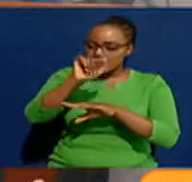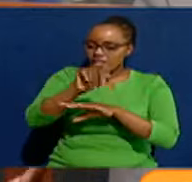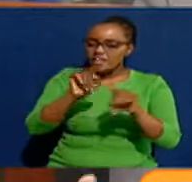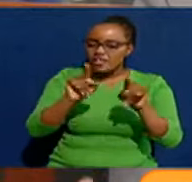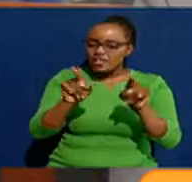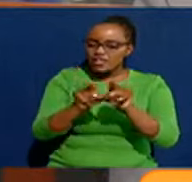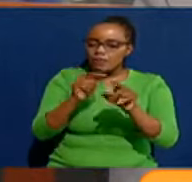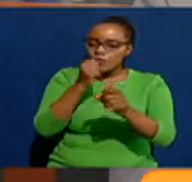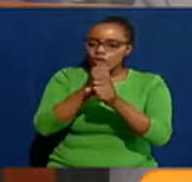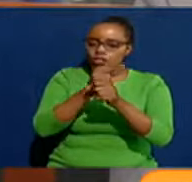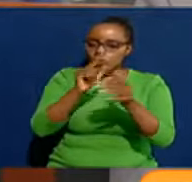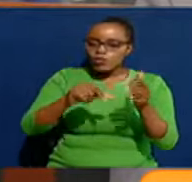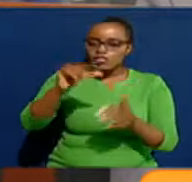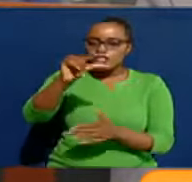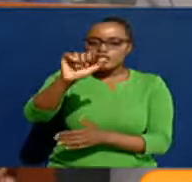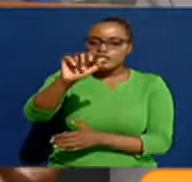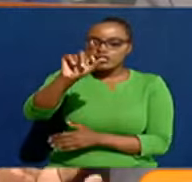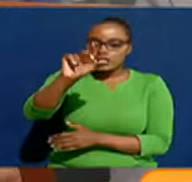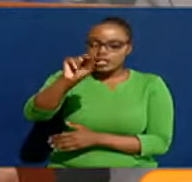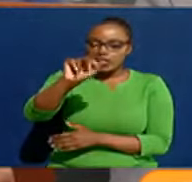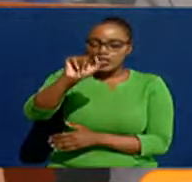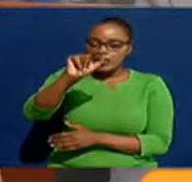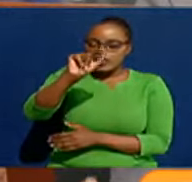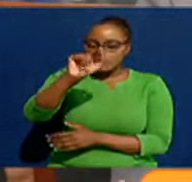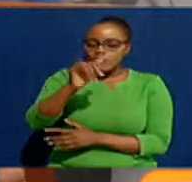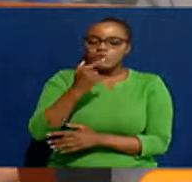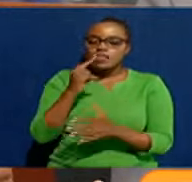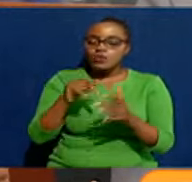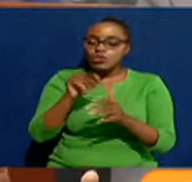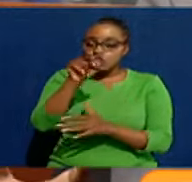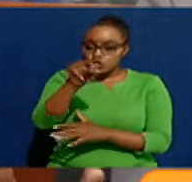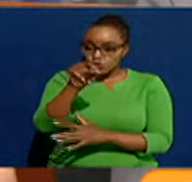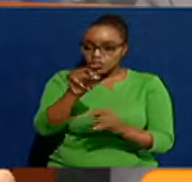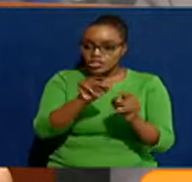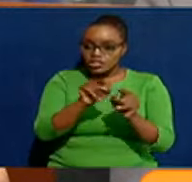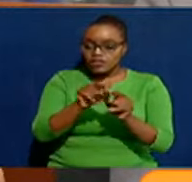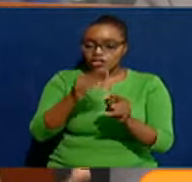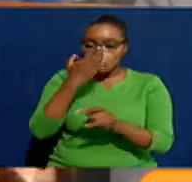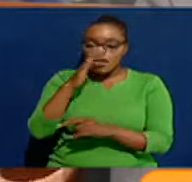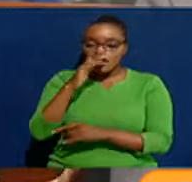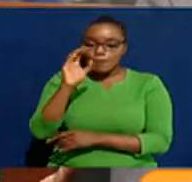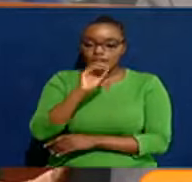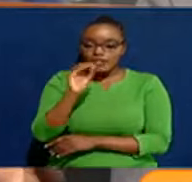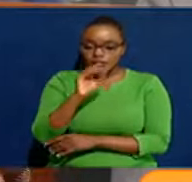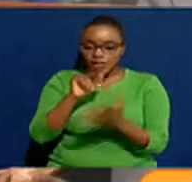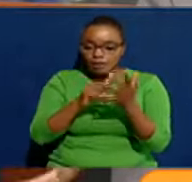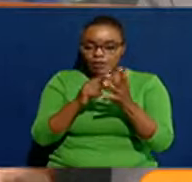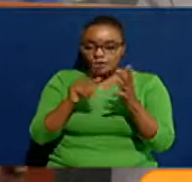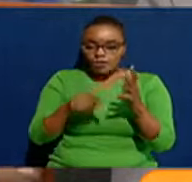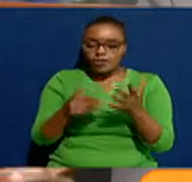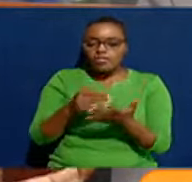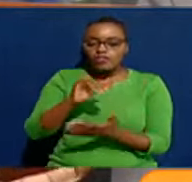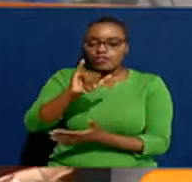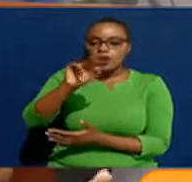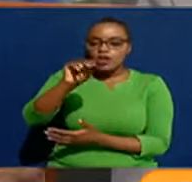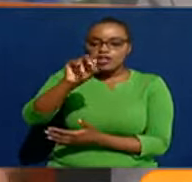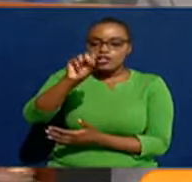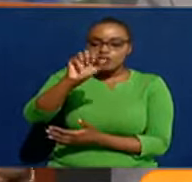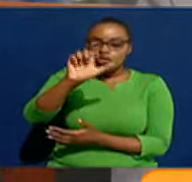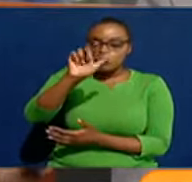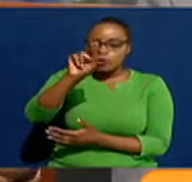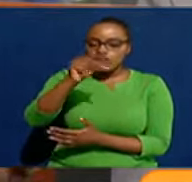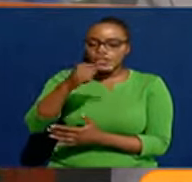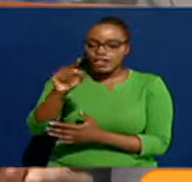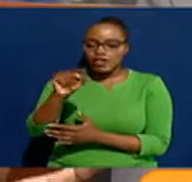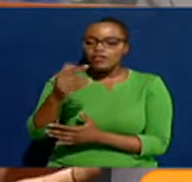what we did in genetic engineering. We said, Jeff, you are not diabetic. It means your insulin is correct. What